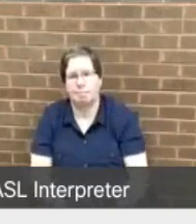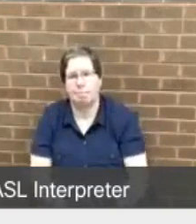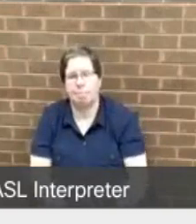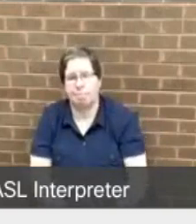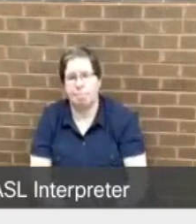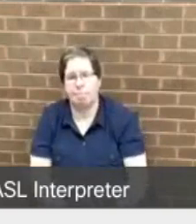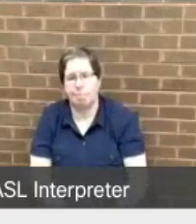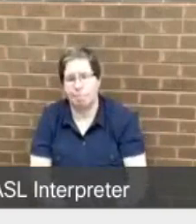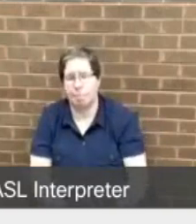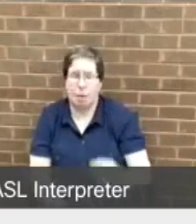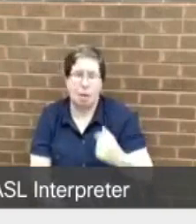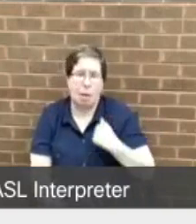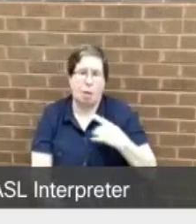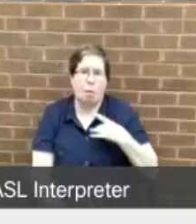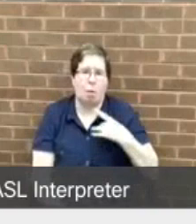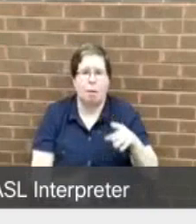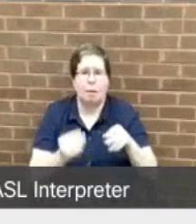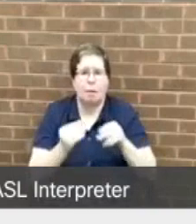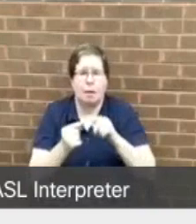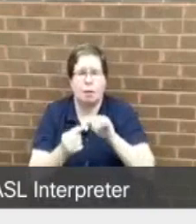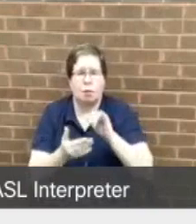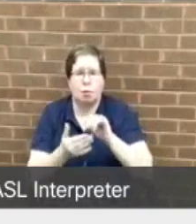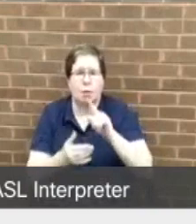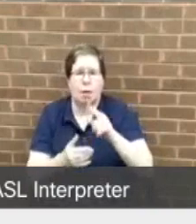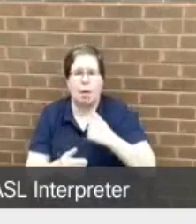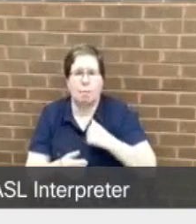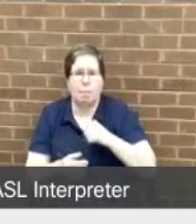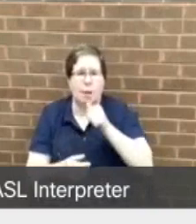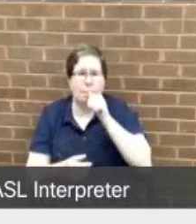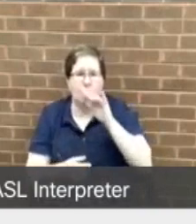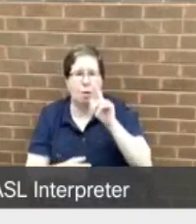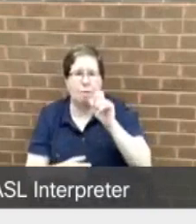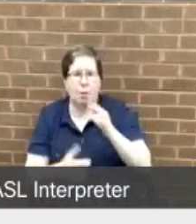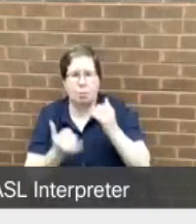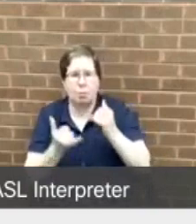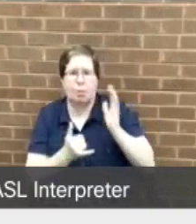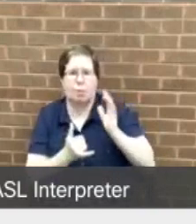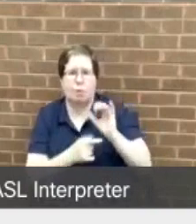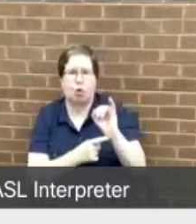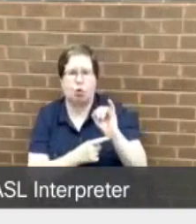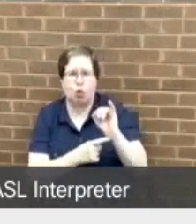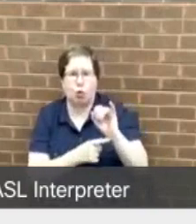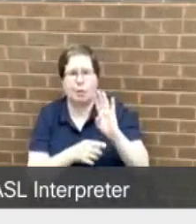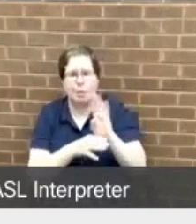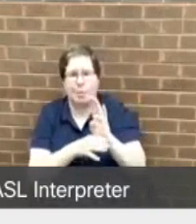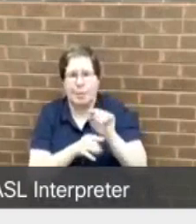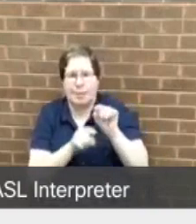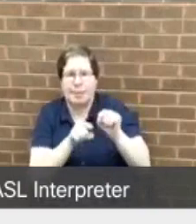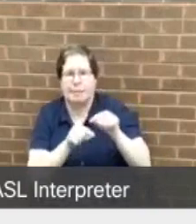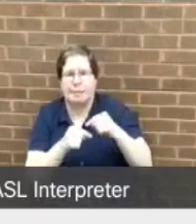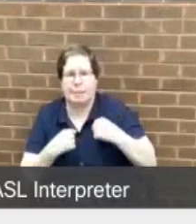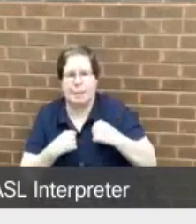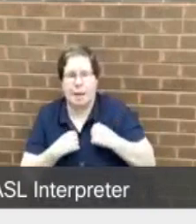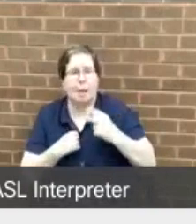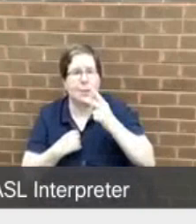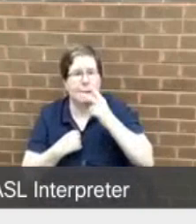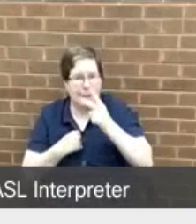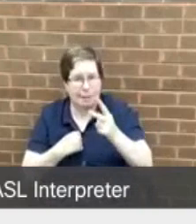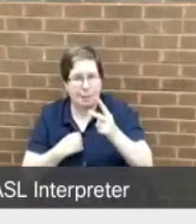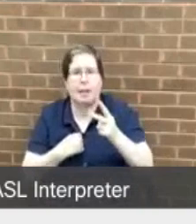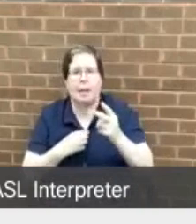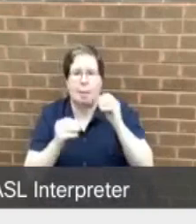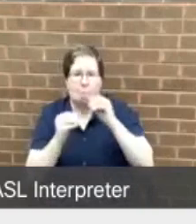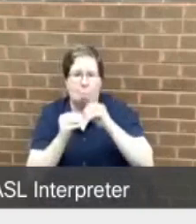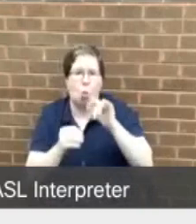I can add to that in my private sector career, I'm in the insurance business, and we are definitely seeing that through claims